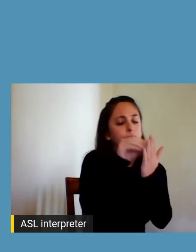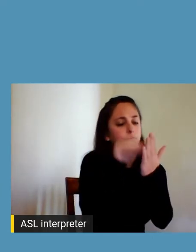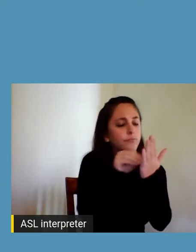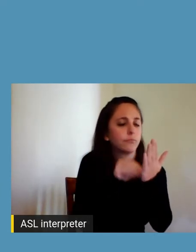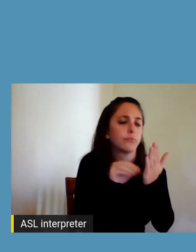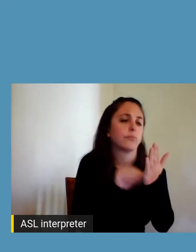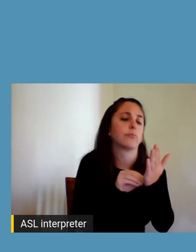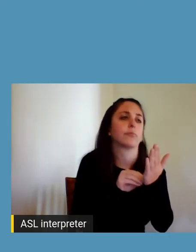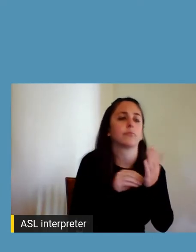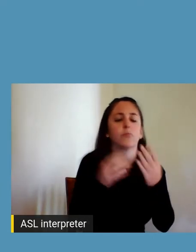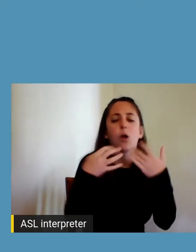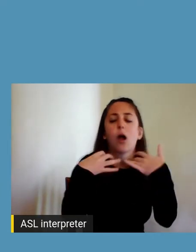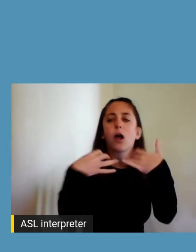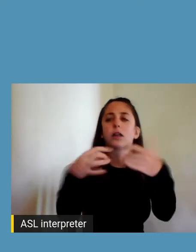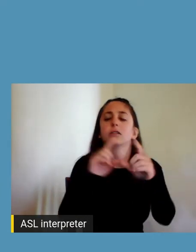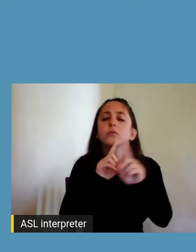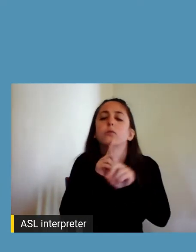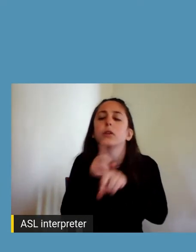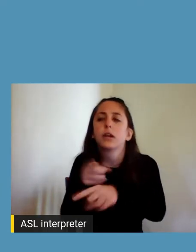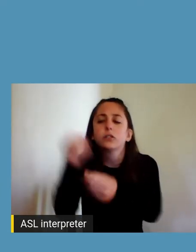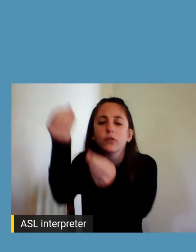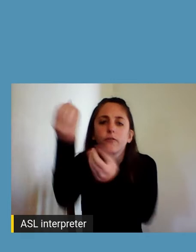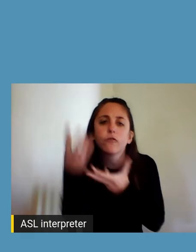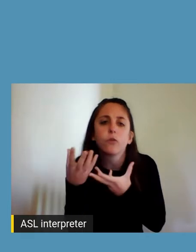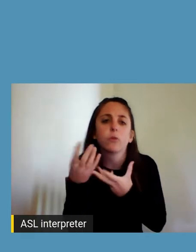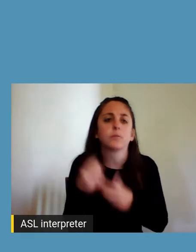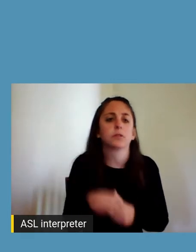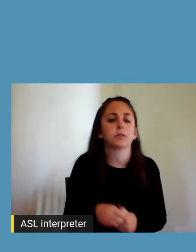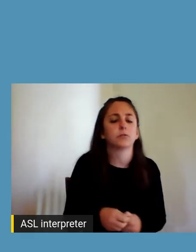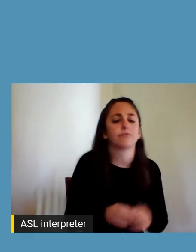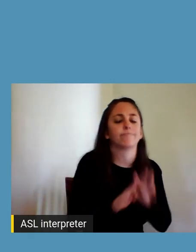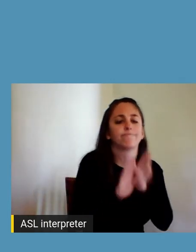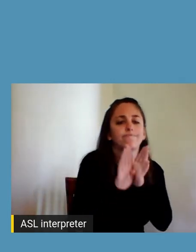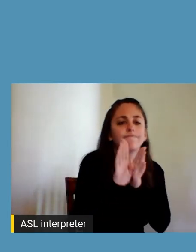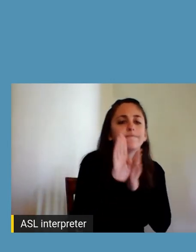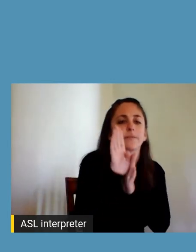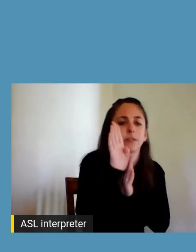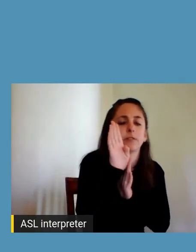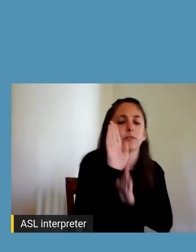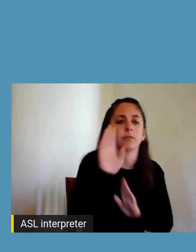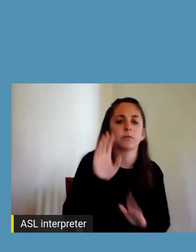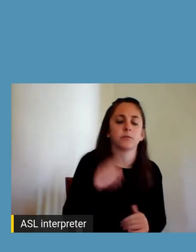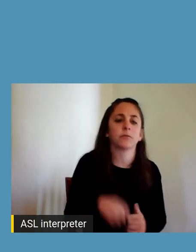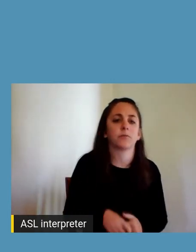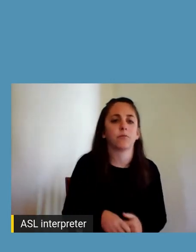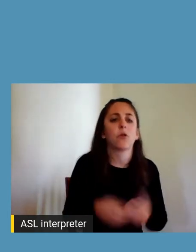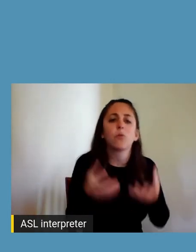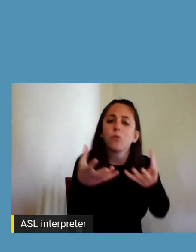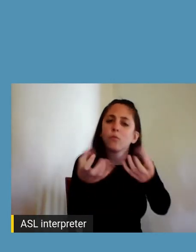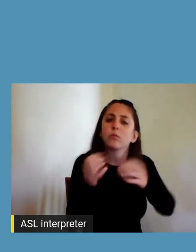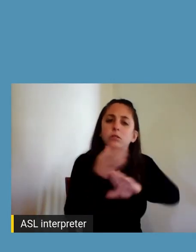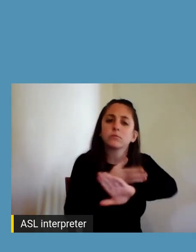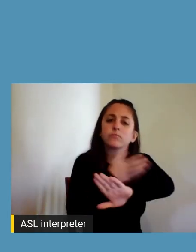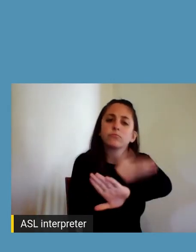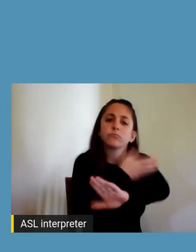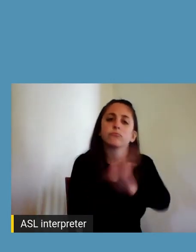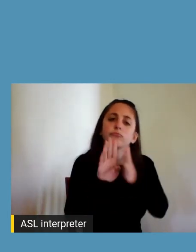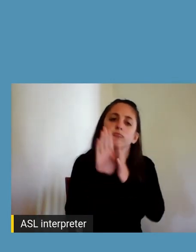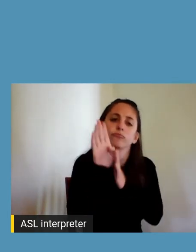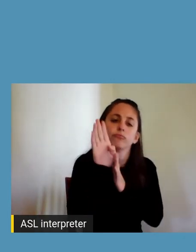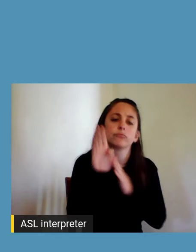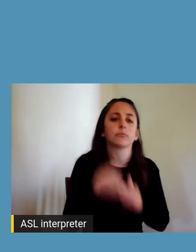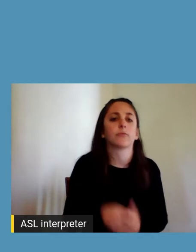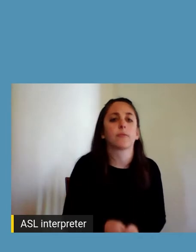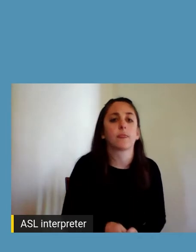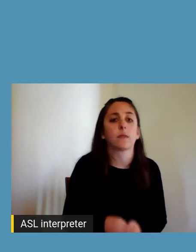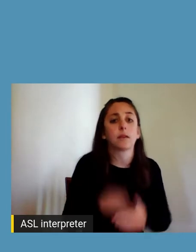content. It's simple and it results in growth of the channels, meaning follower growth, which is what we want at this moment. What I mean by